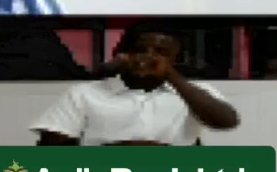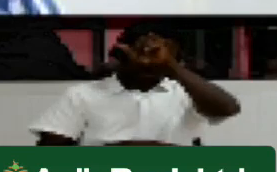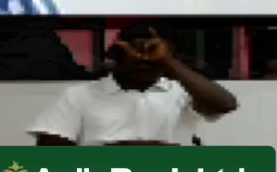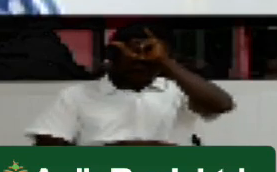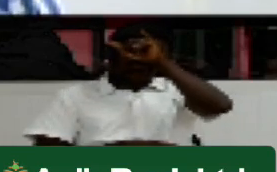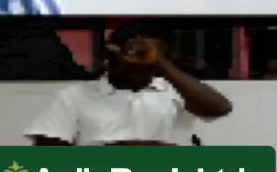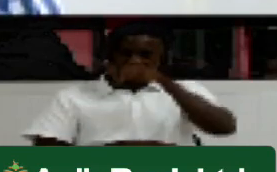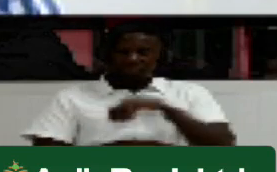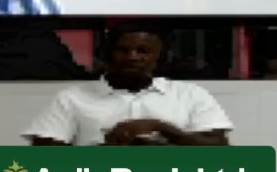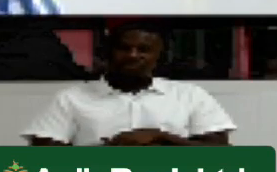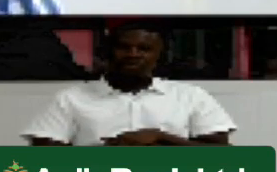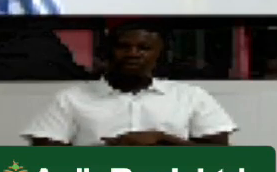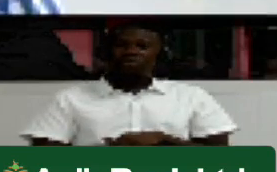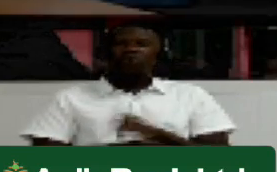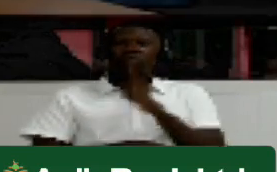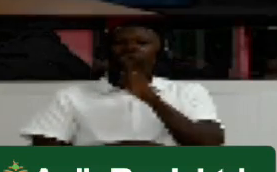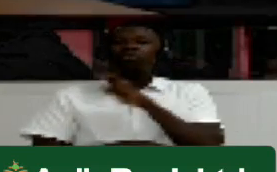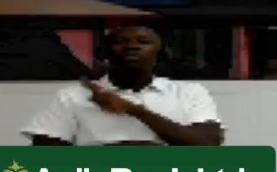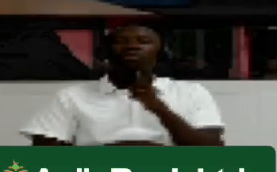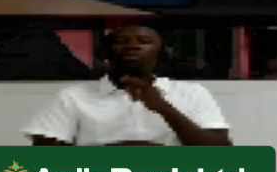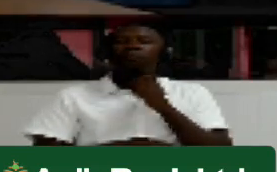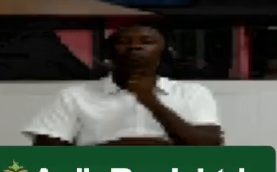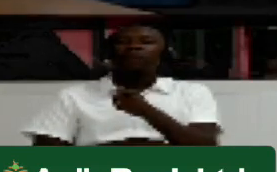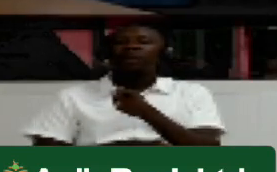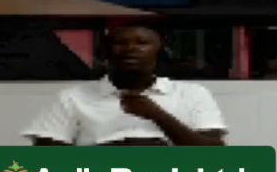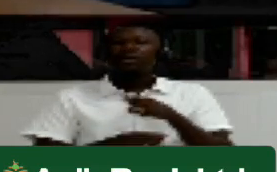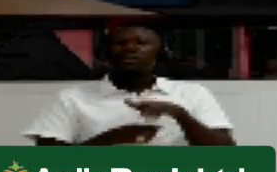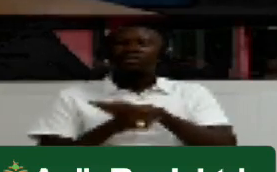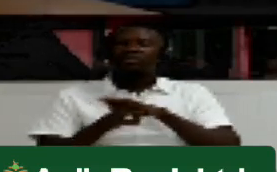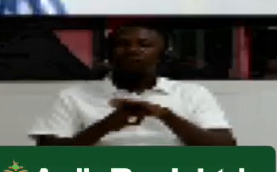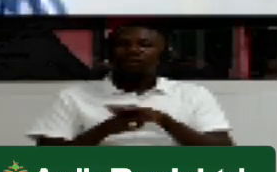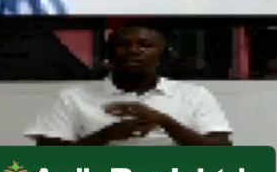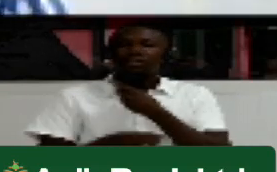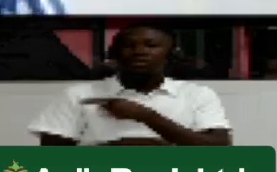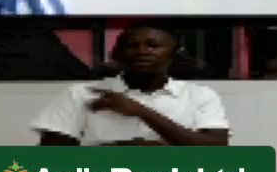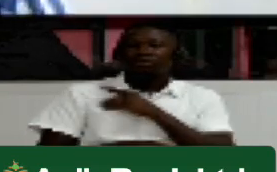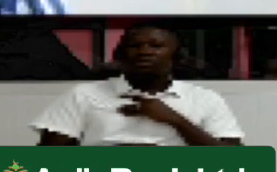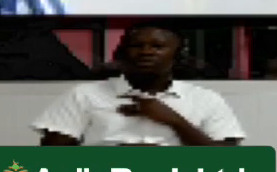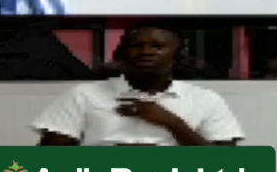Who did not pay the treatment in Egypt? The government.